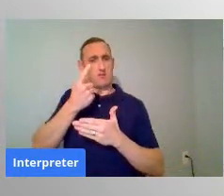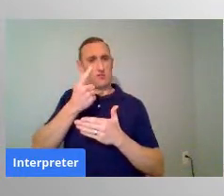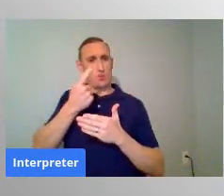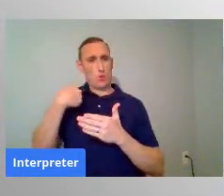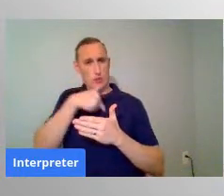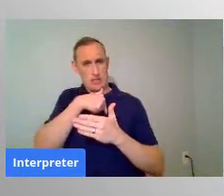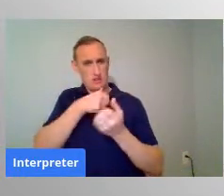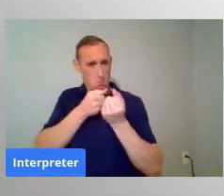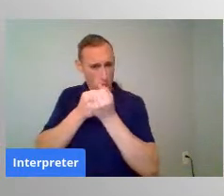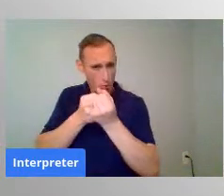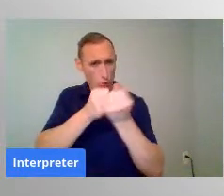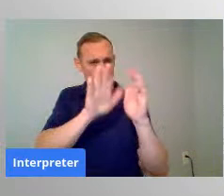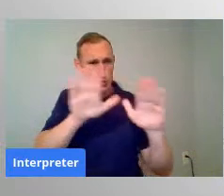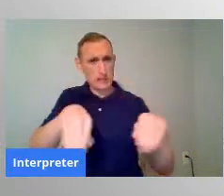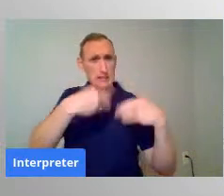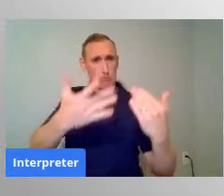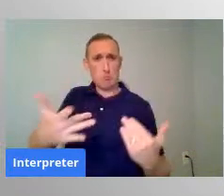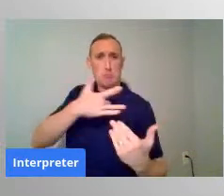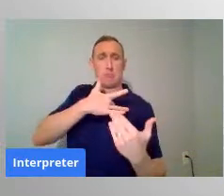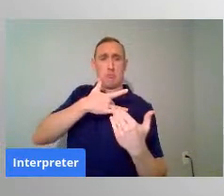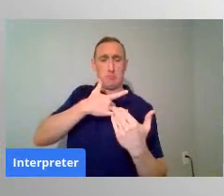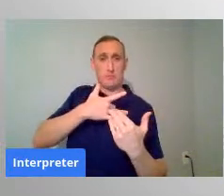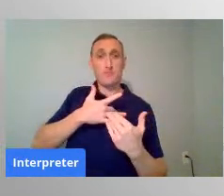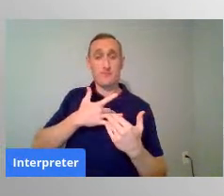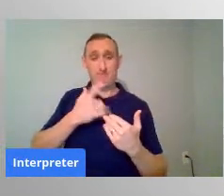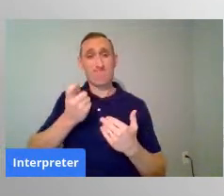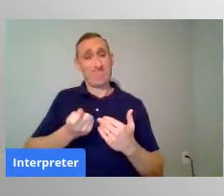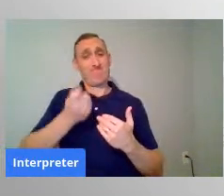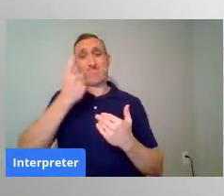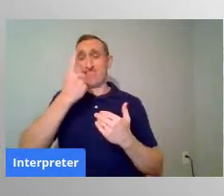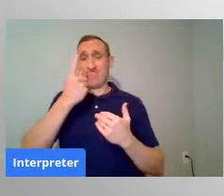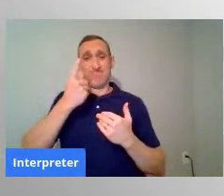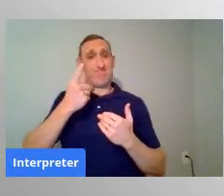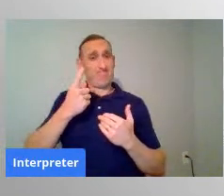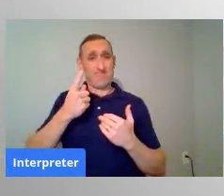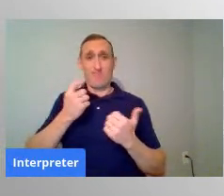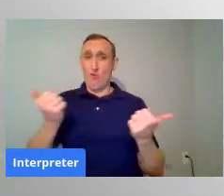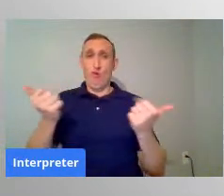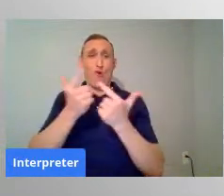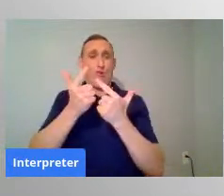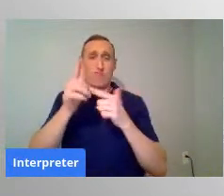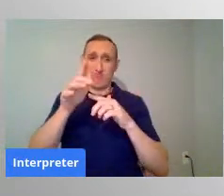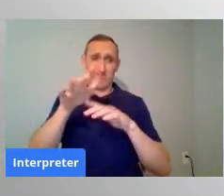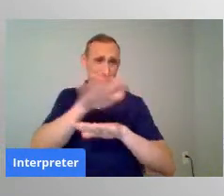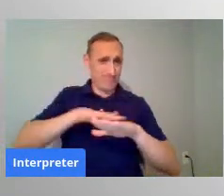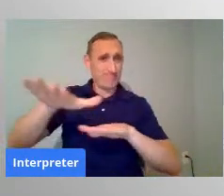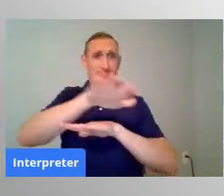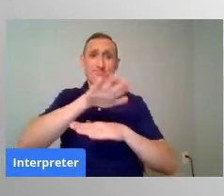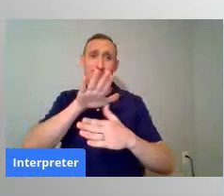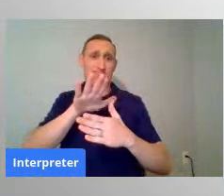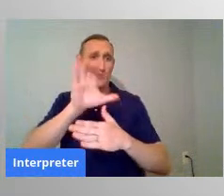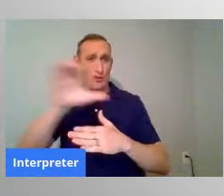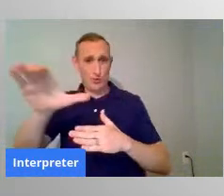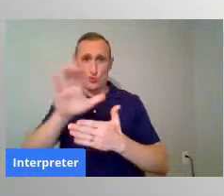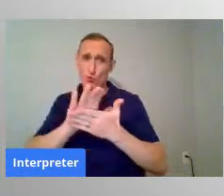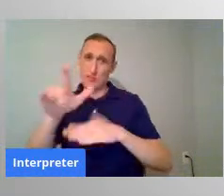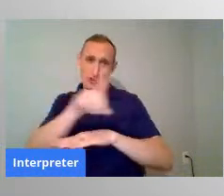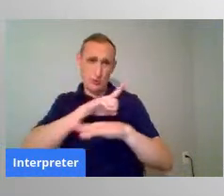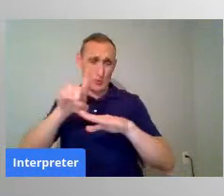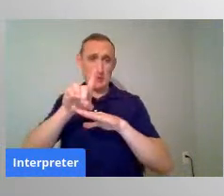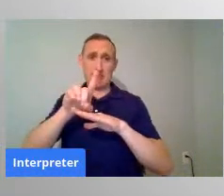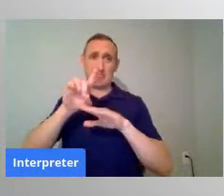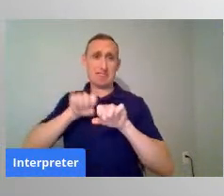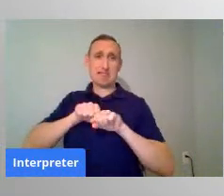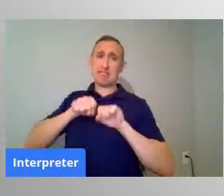to pretty much every aspect of Clark County School District is hurting right now. And so please keep everyone in your